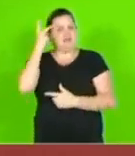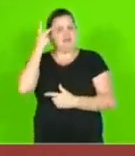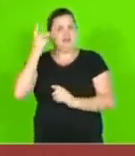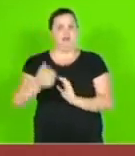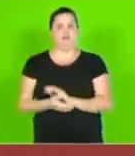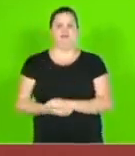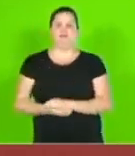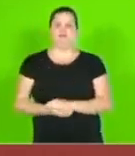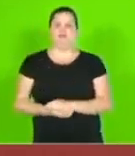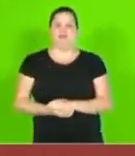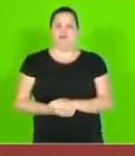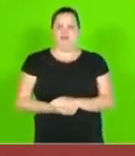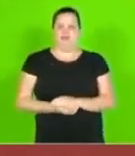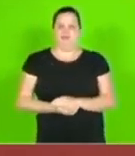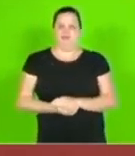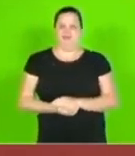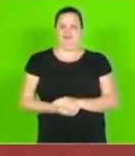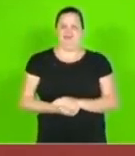a pastor.